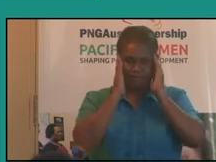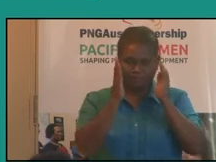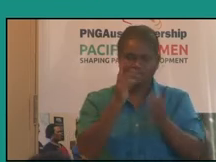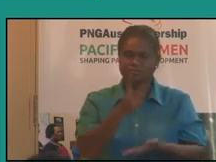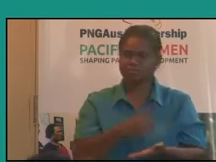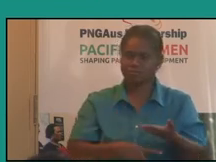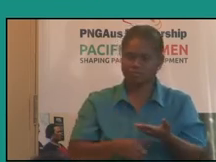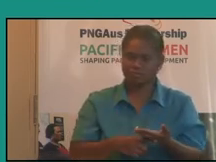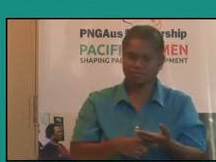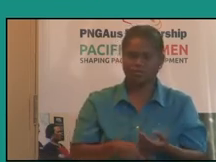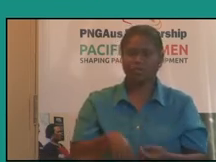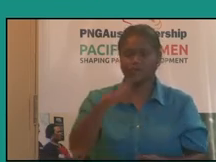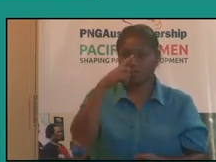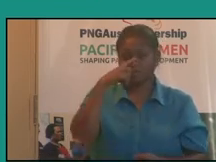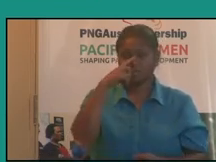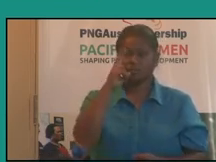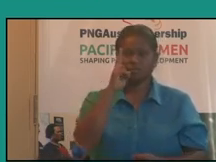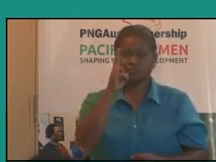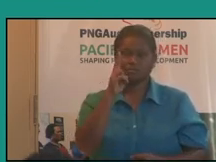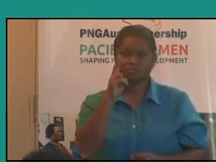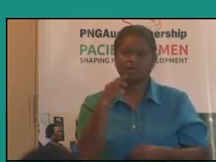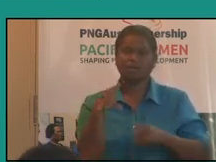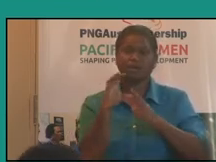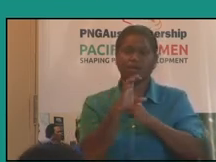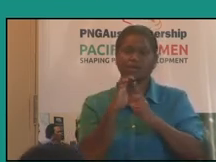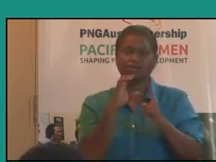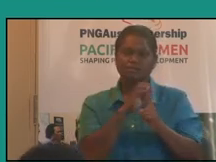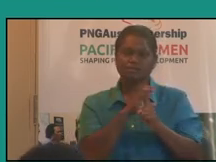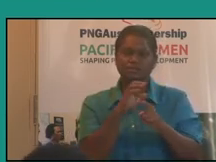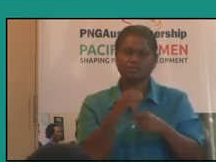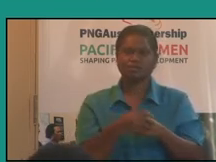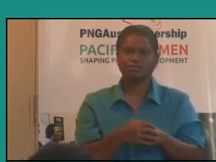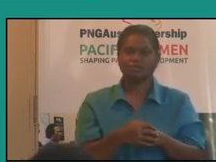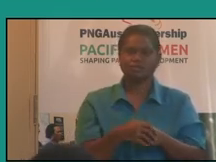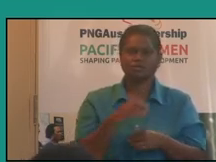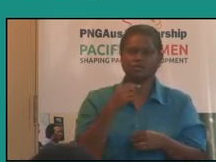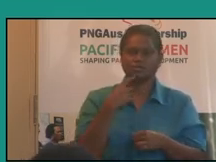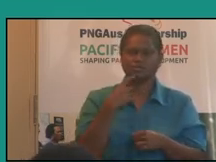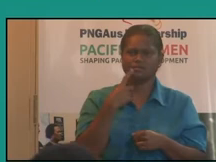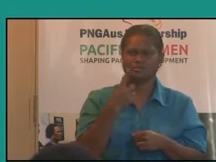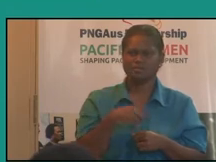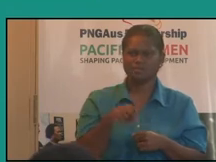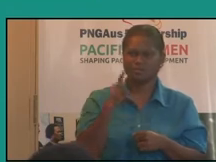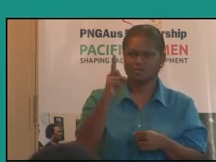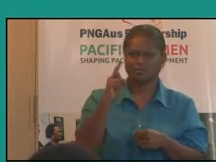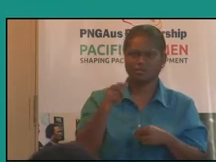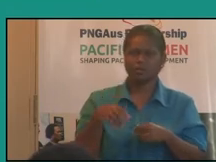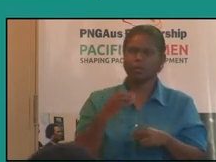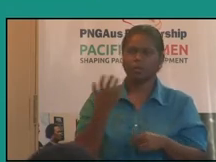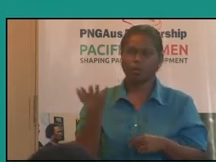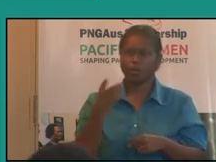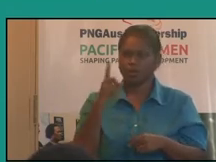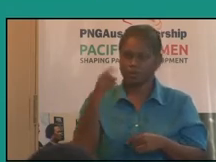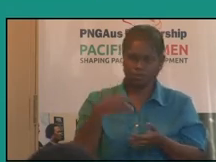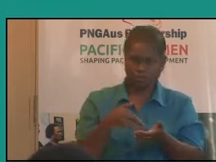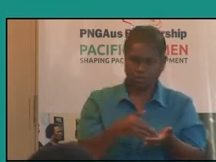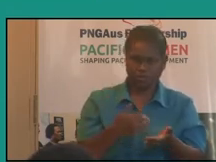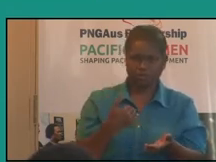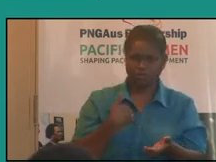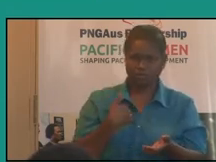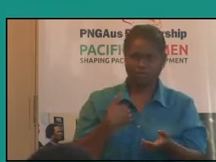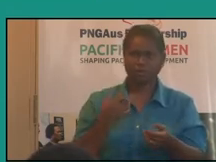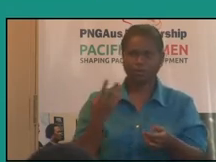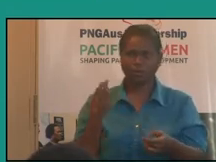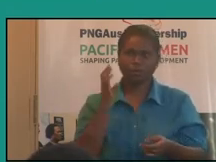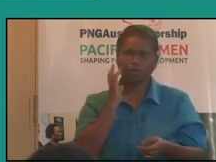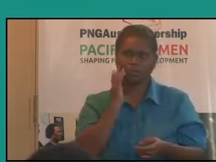political culture where people look at Hanmark and reciprocity and where were you when my cousin died, and all of these things come into play. So even